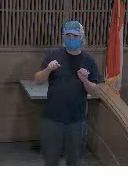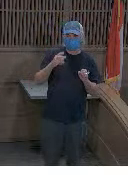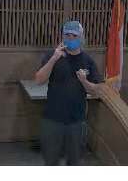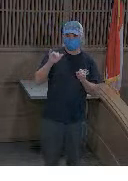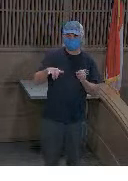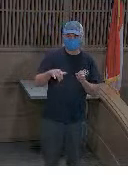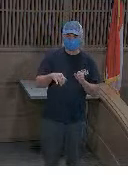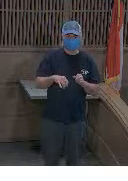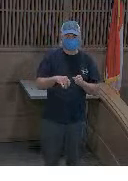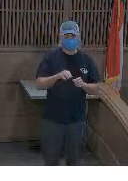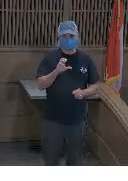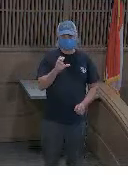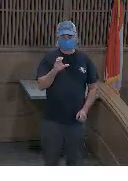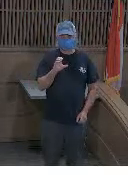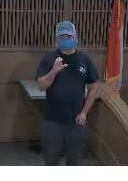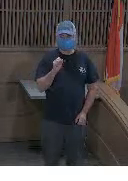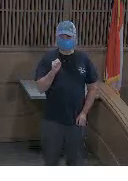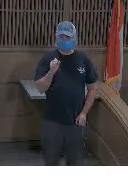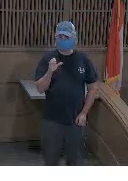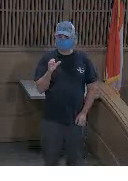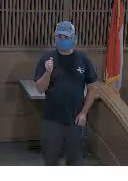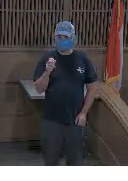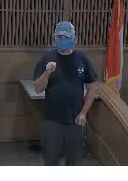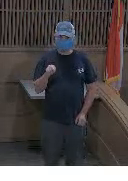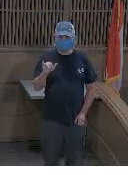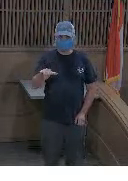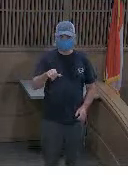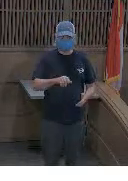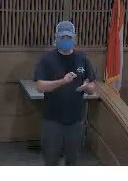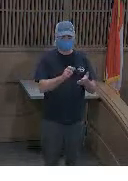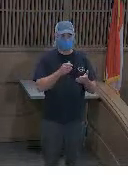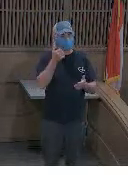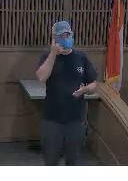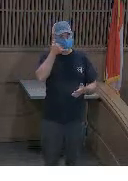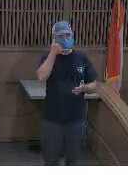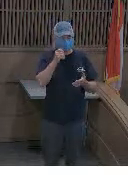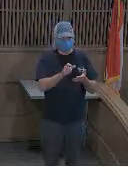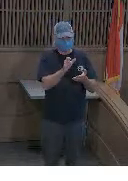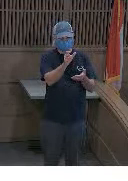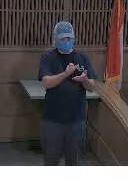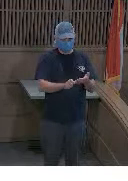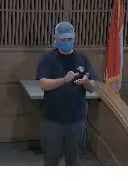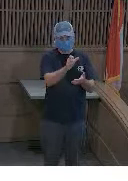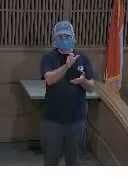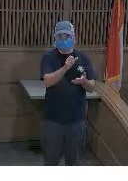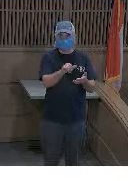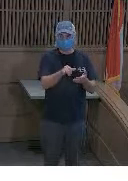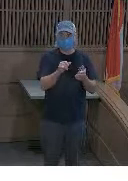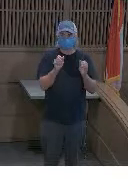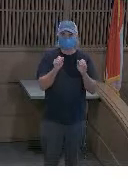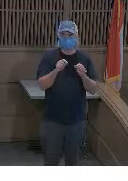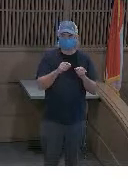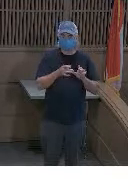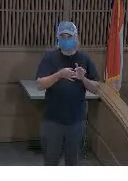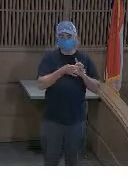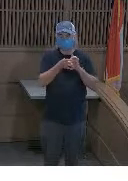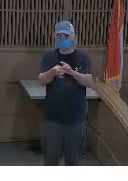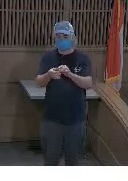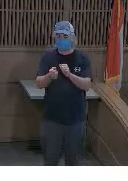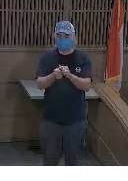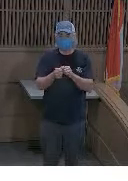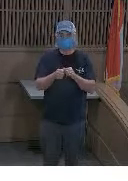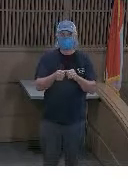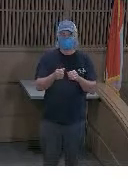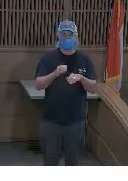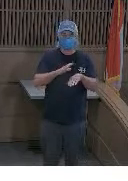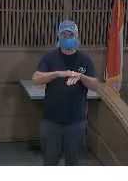scan that, and it'll take you to a place online where you can enter your own information. You're not making an